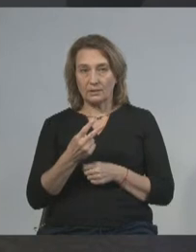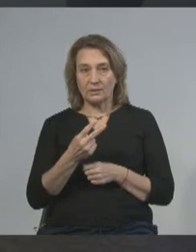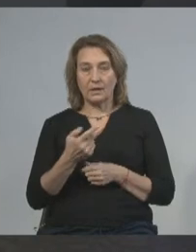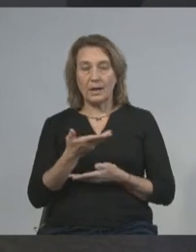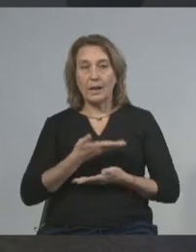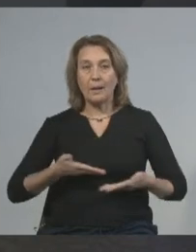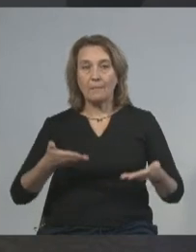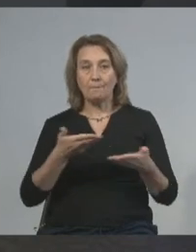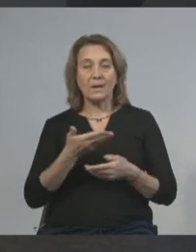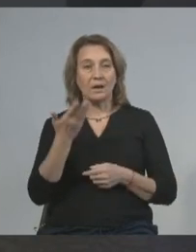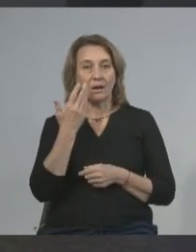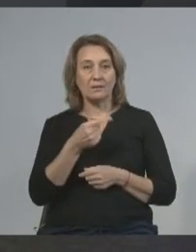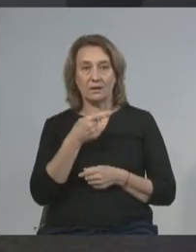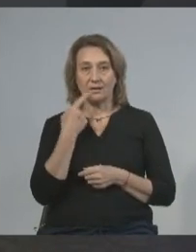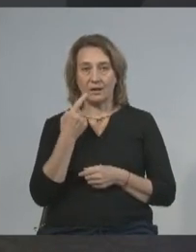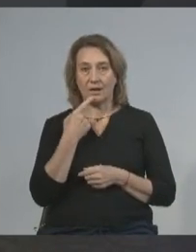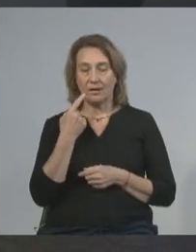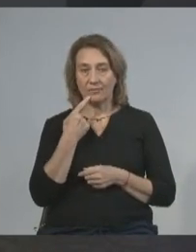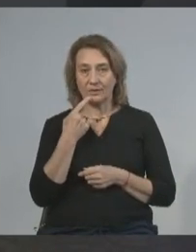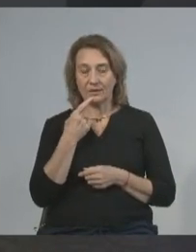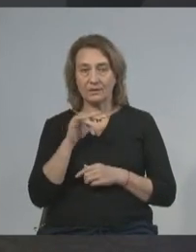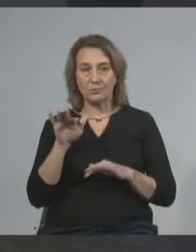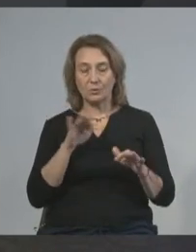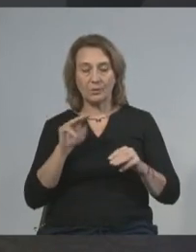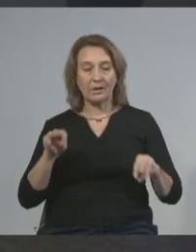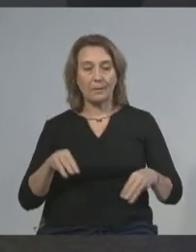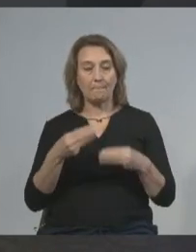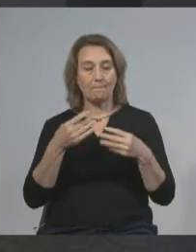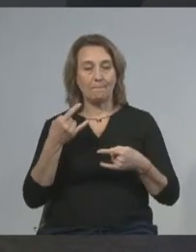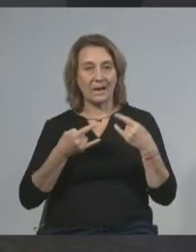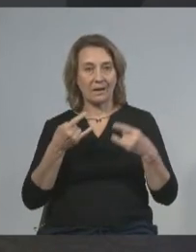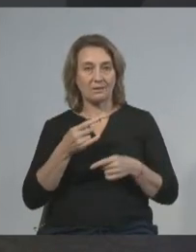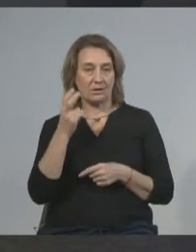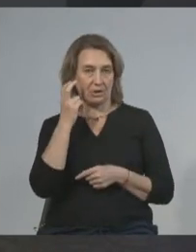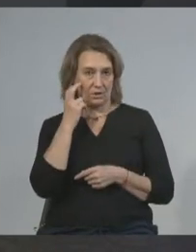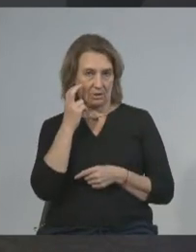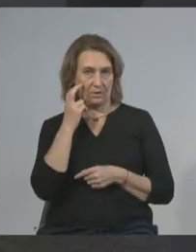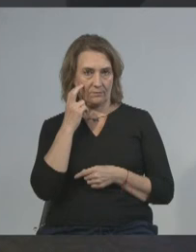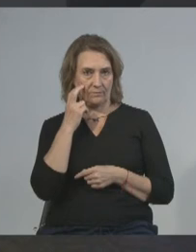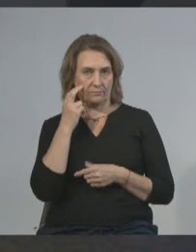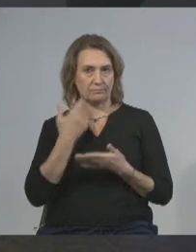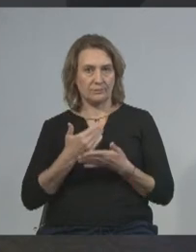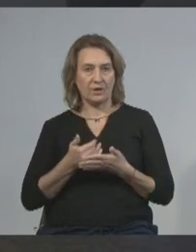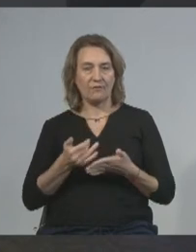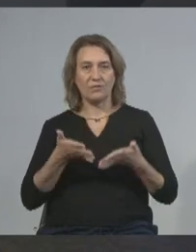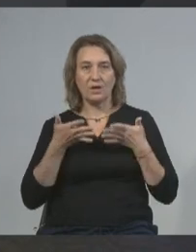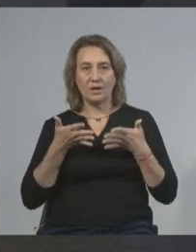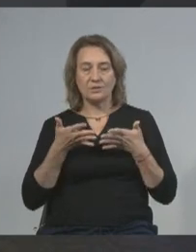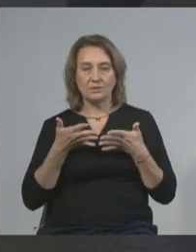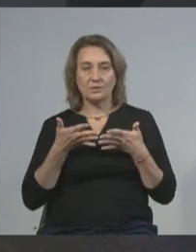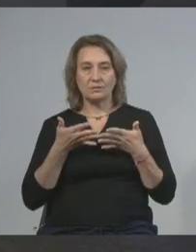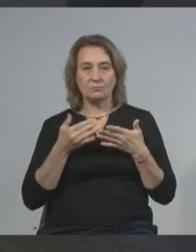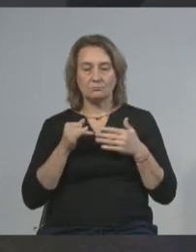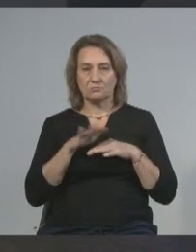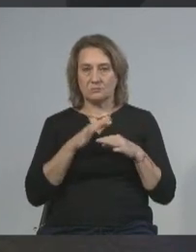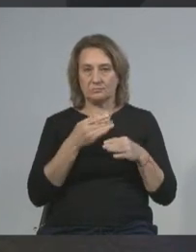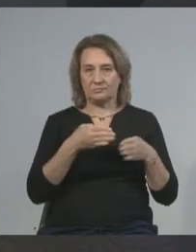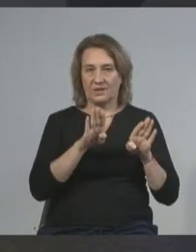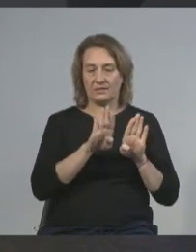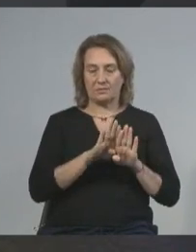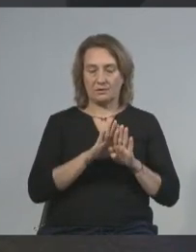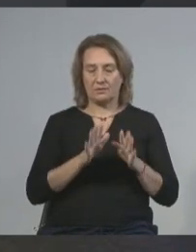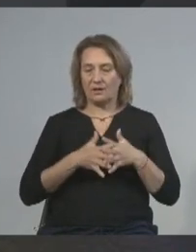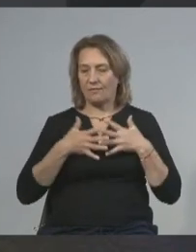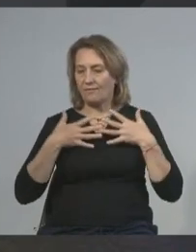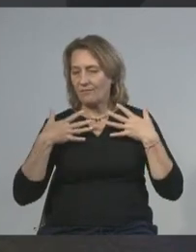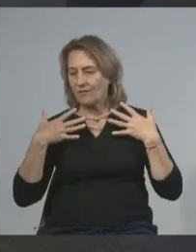i really like your point of view because we discussed corporate media and it seems to me that this market